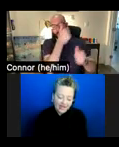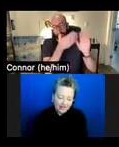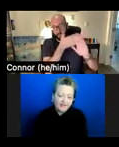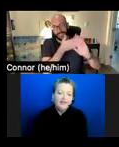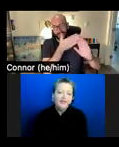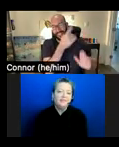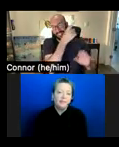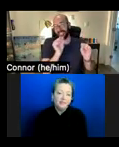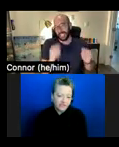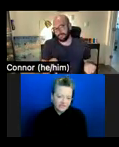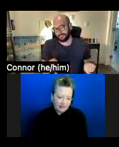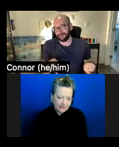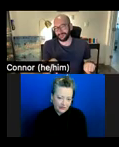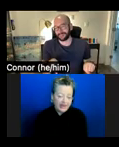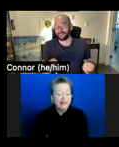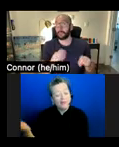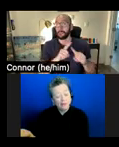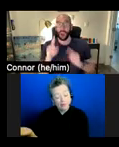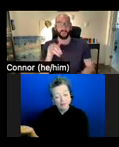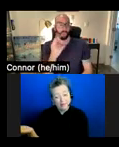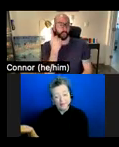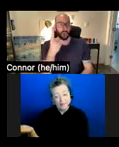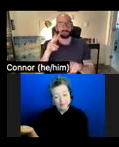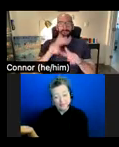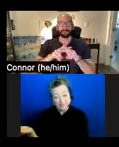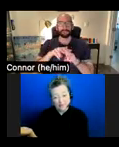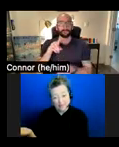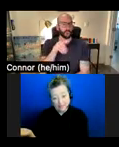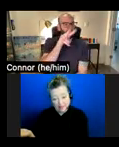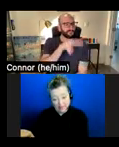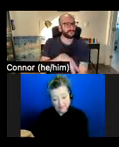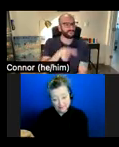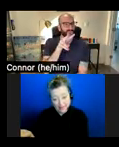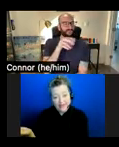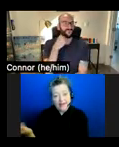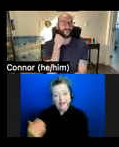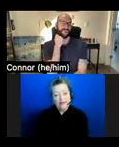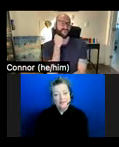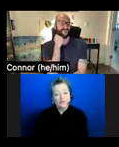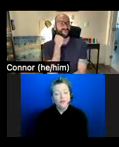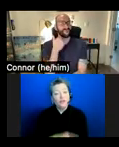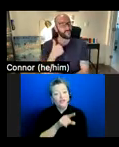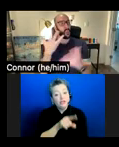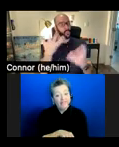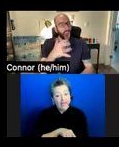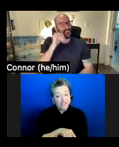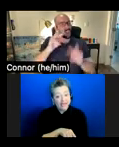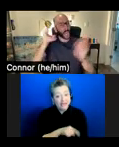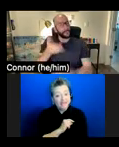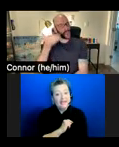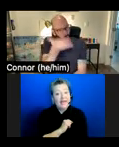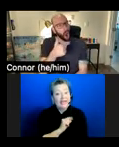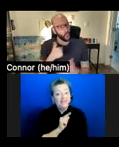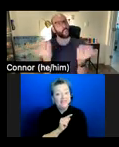have to have the permissions to be able to do that. And the only people with those permissions would be the admin. So you can look at the